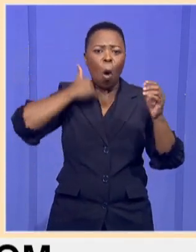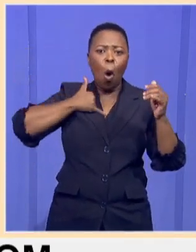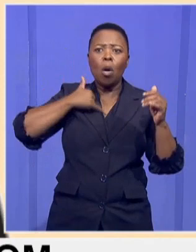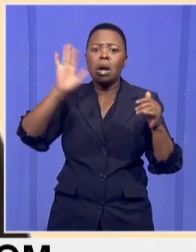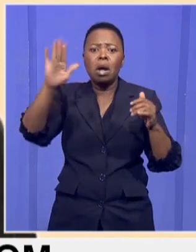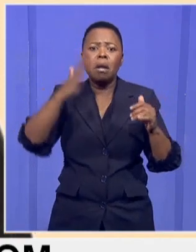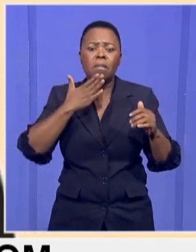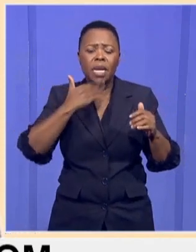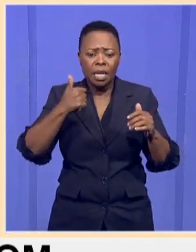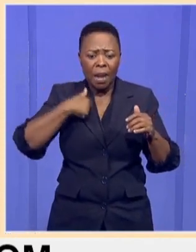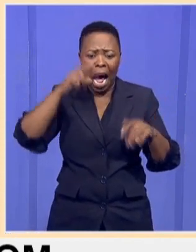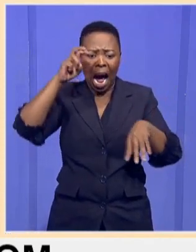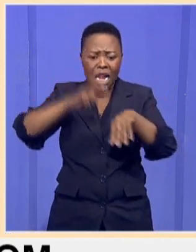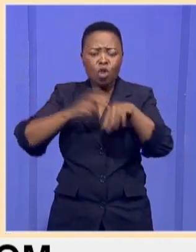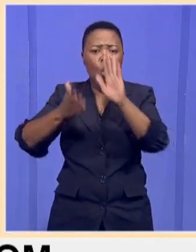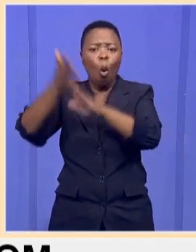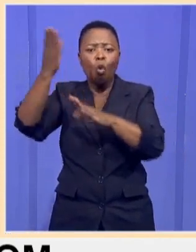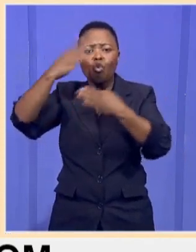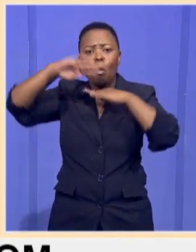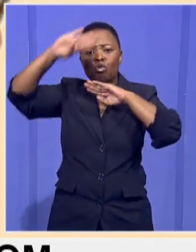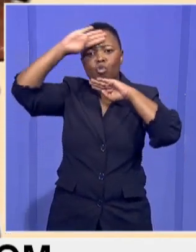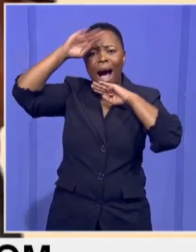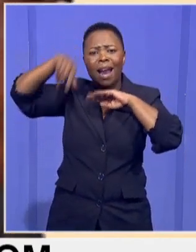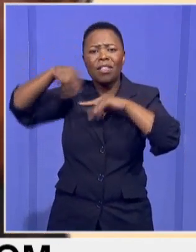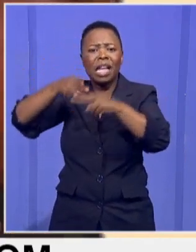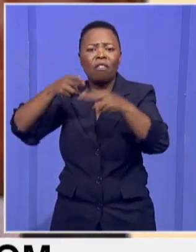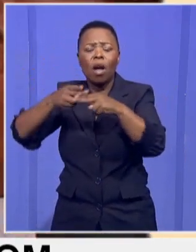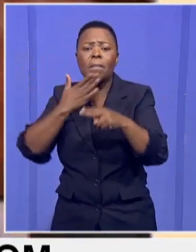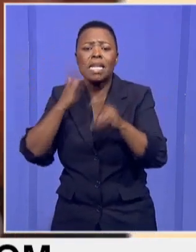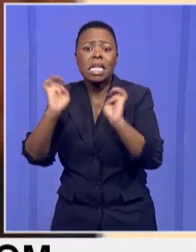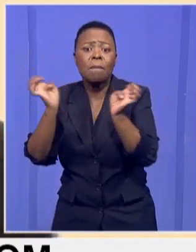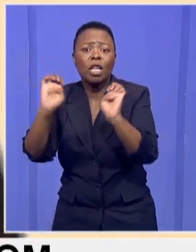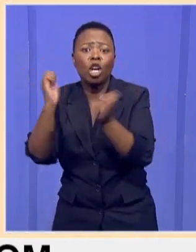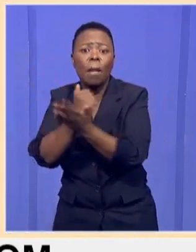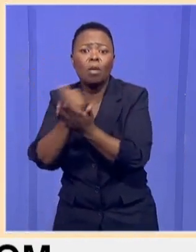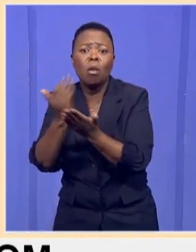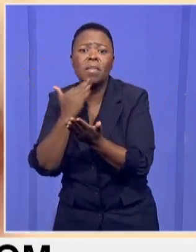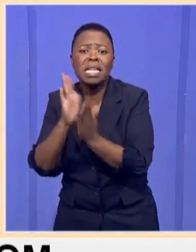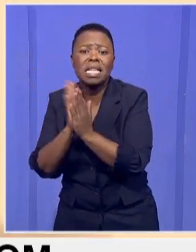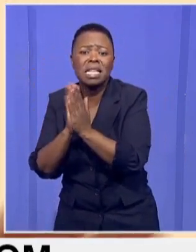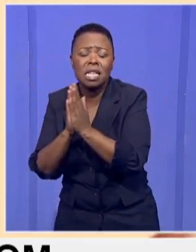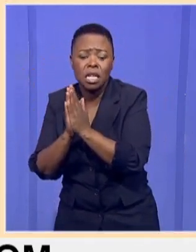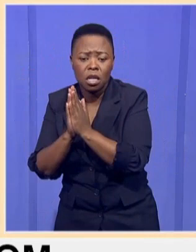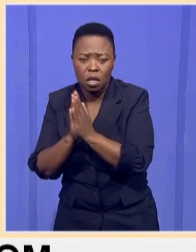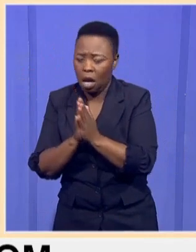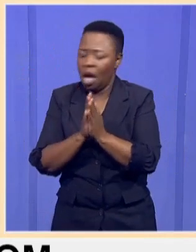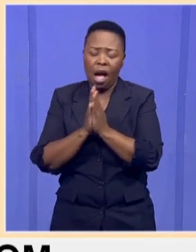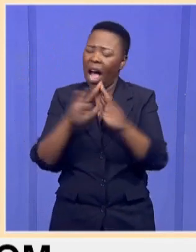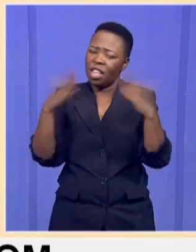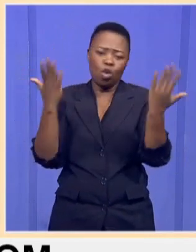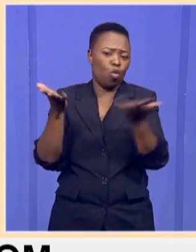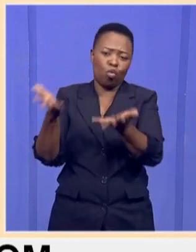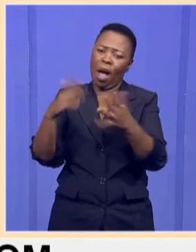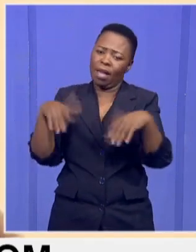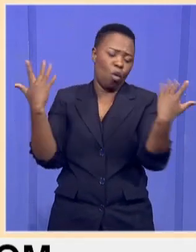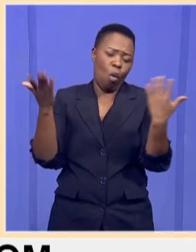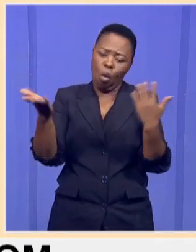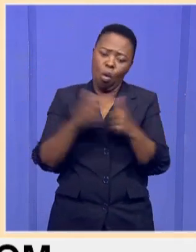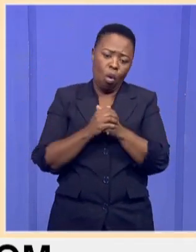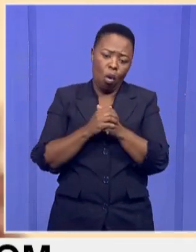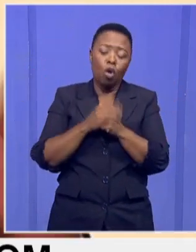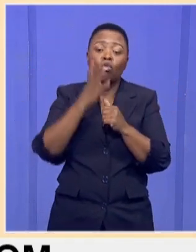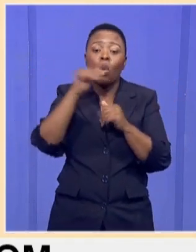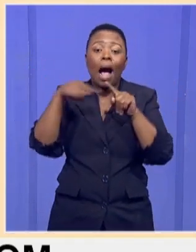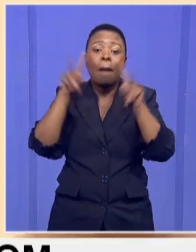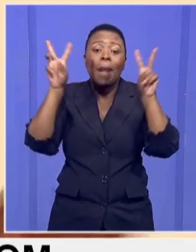get into Botswana this afternoon, can you give me an emergency passport? There's nothing like that. What they are talking about